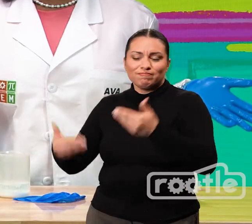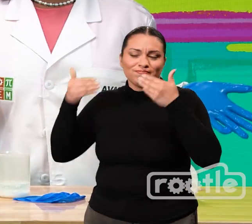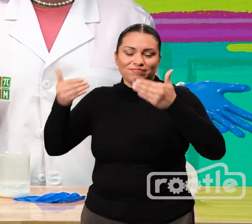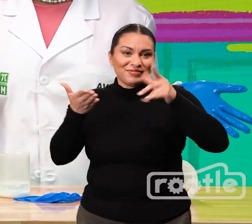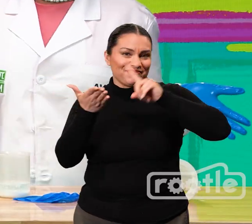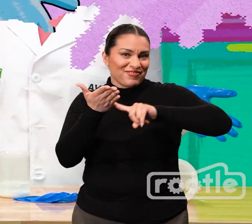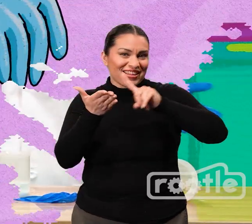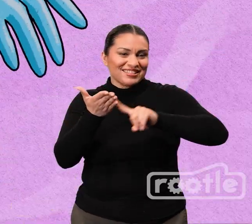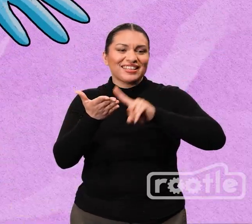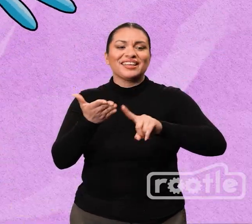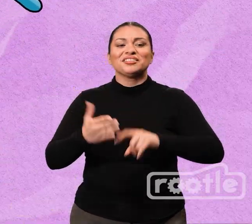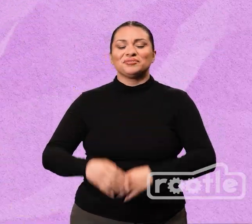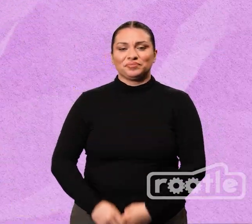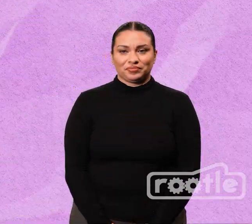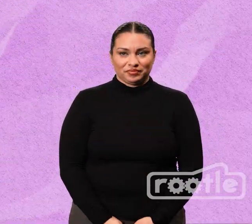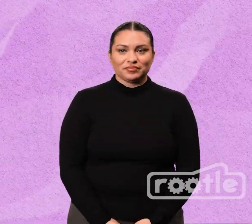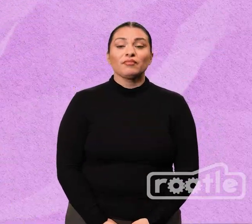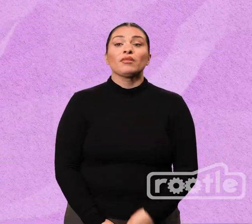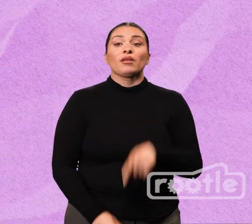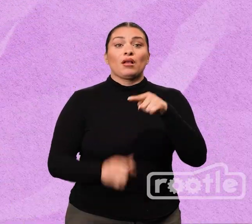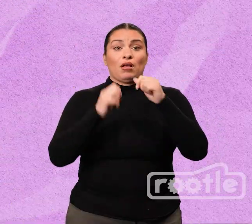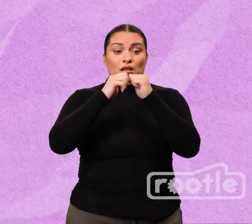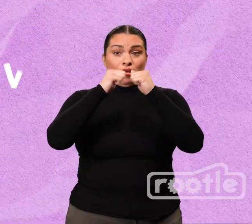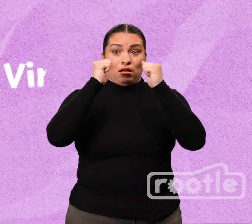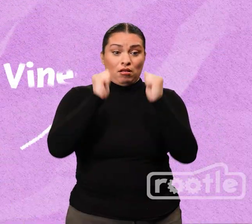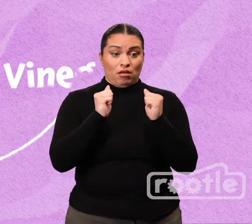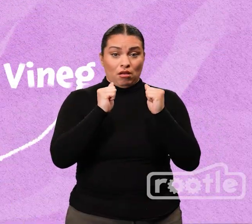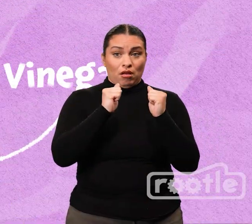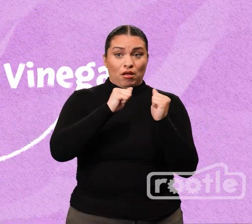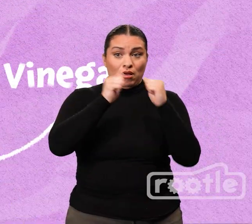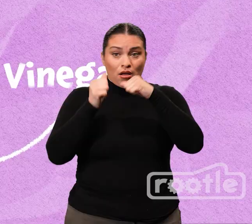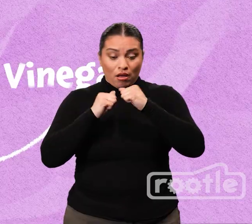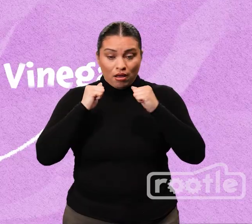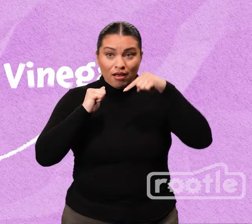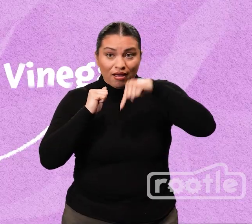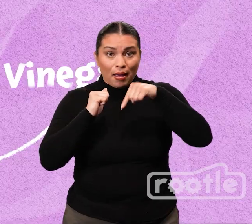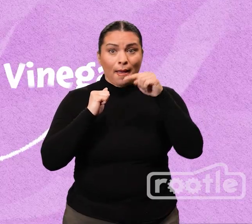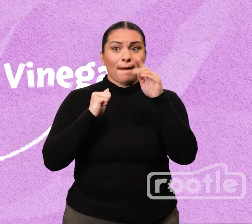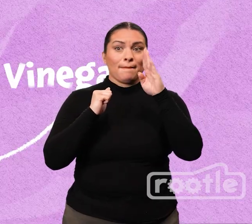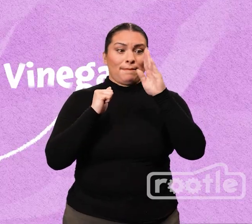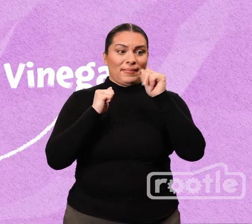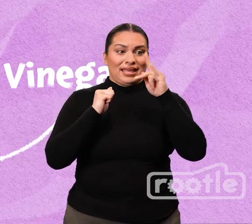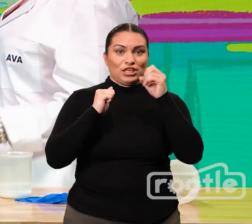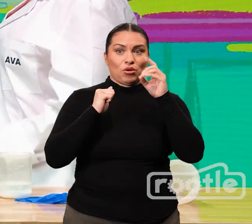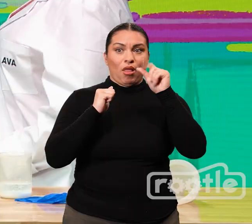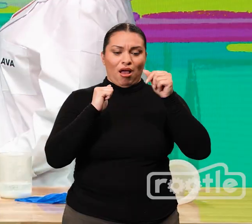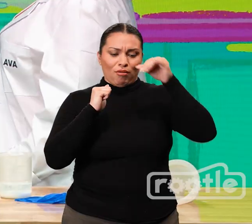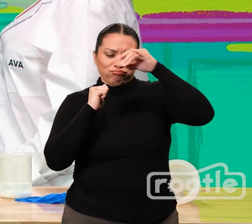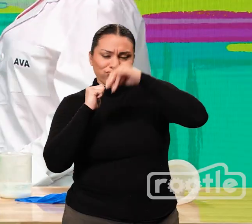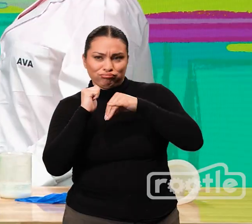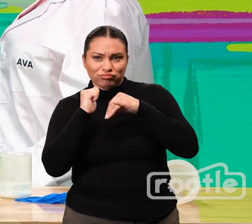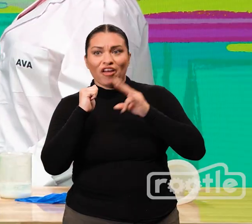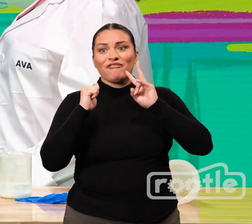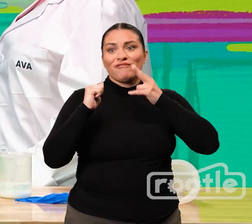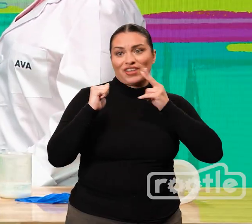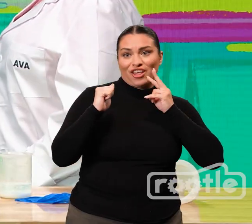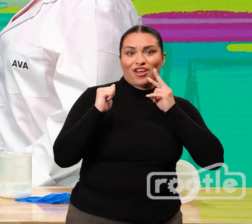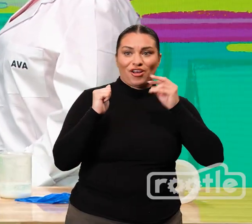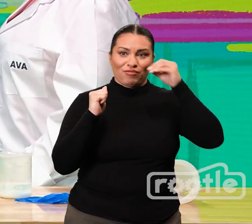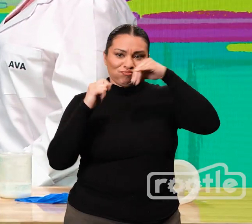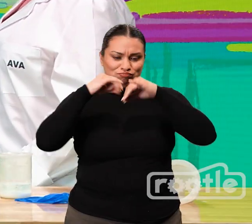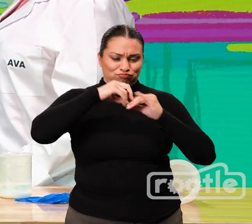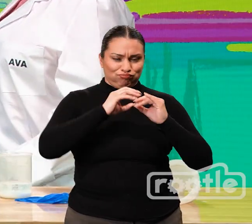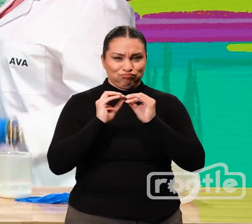Let's investigate. When we put the glove on top of the beaker, the baking soda falls into the vinegar. And that's what caused the